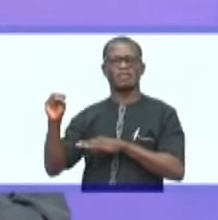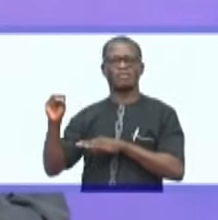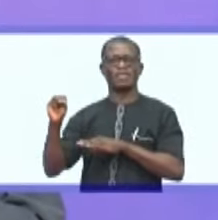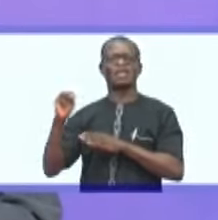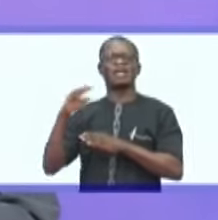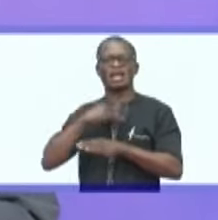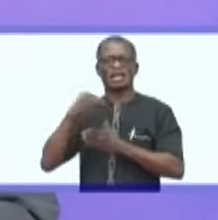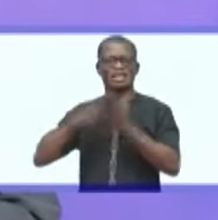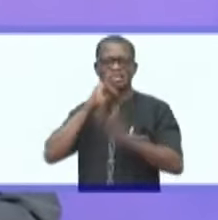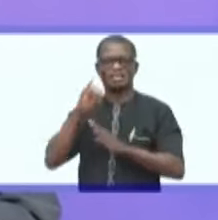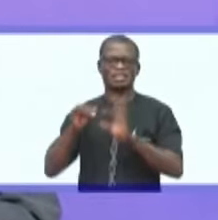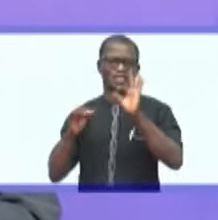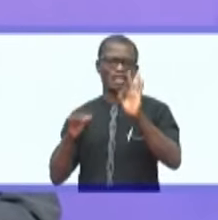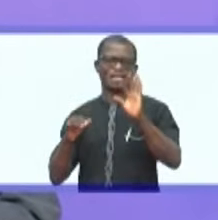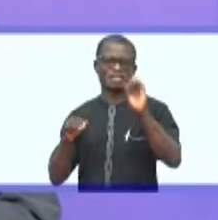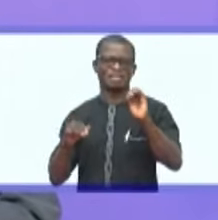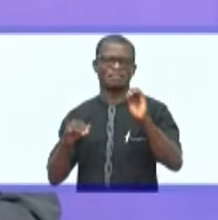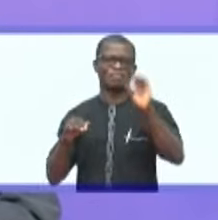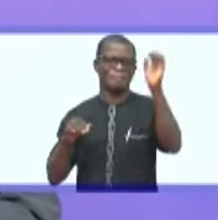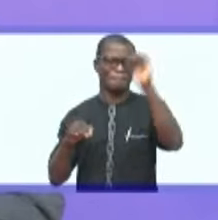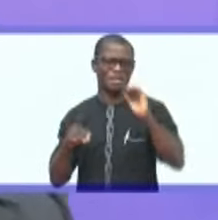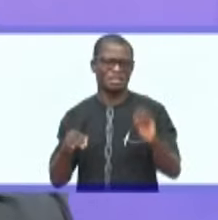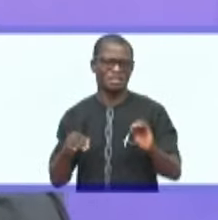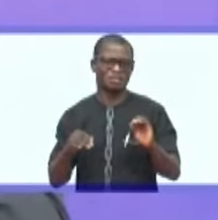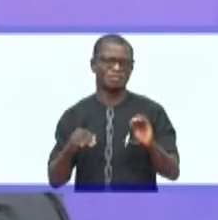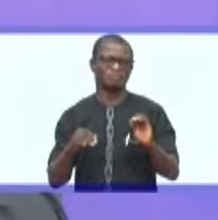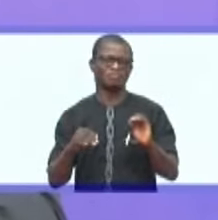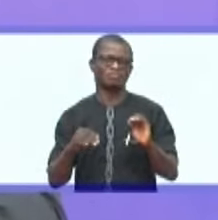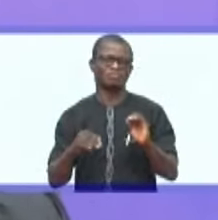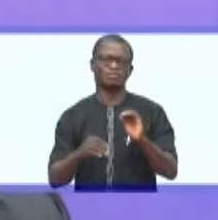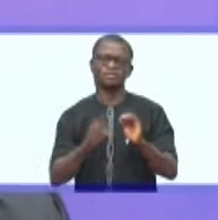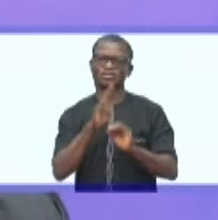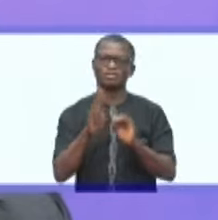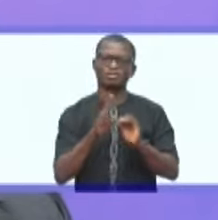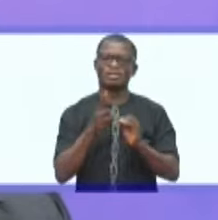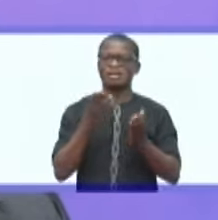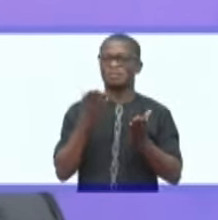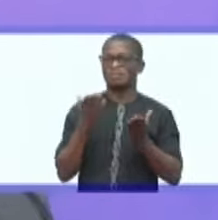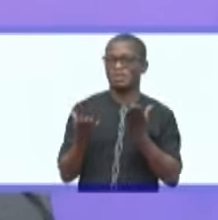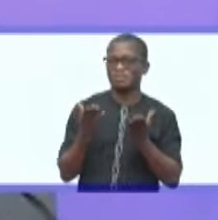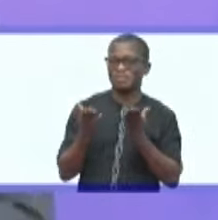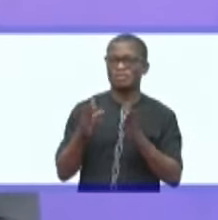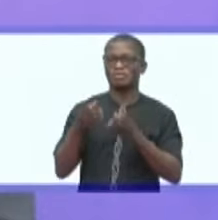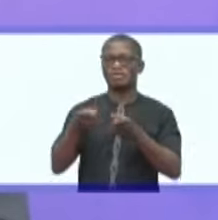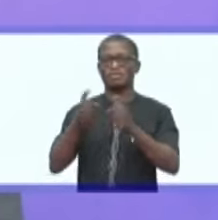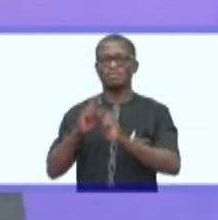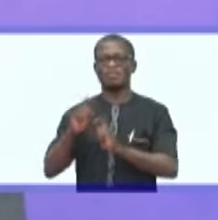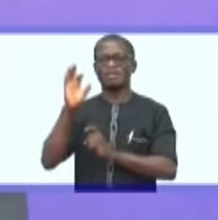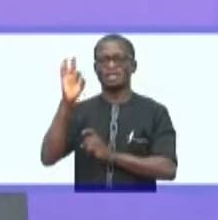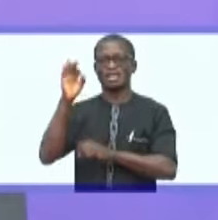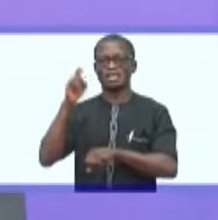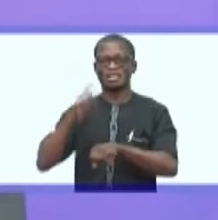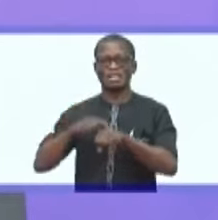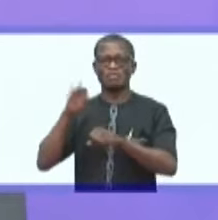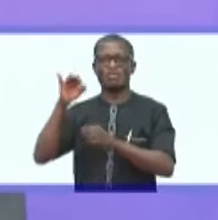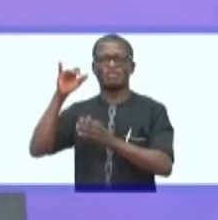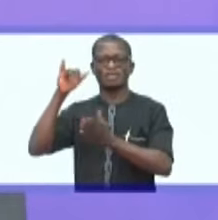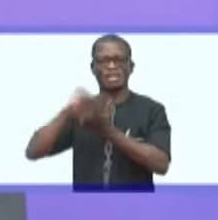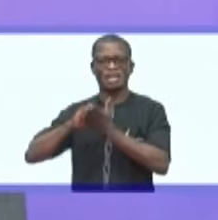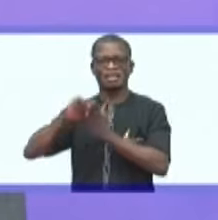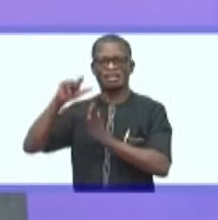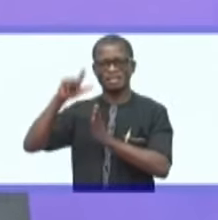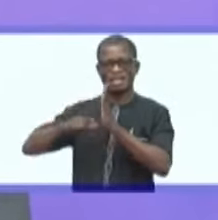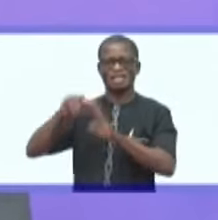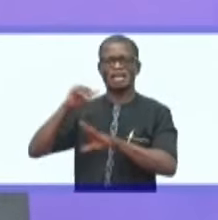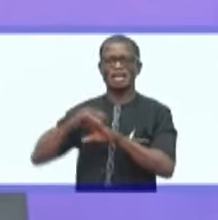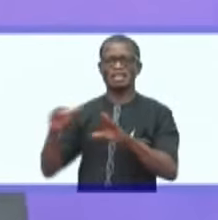is 90% inflated. So you either give us 9 times that length of road at the same